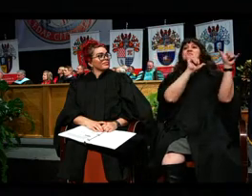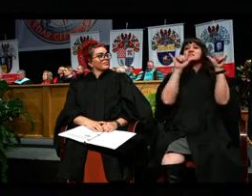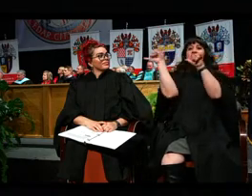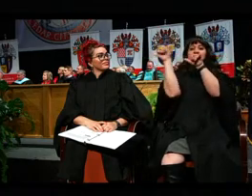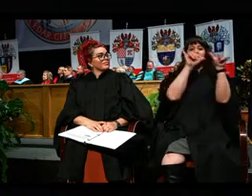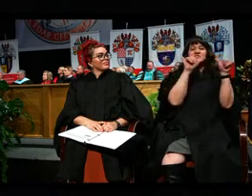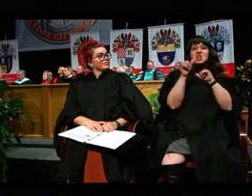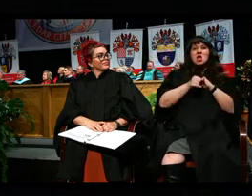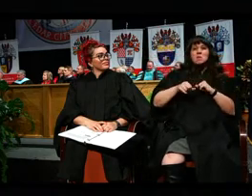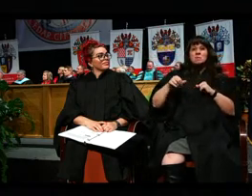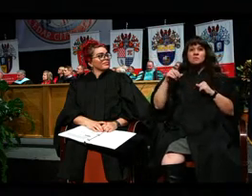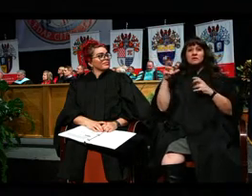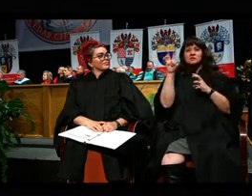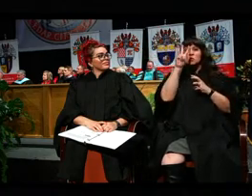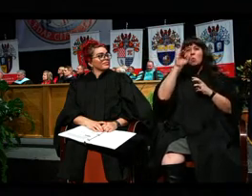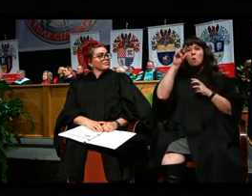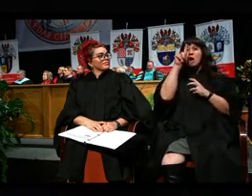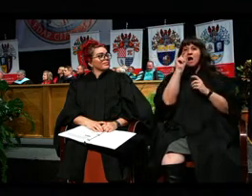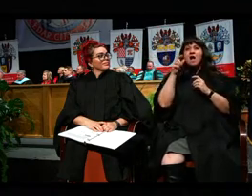in the darkness,